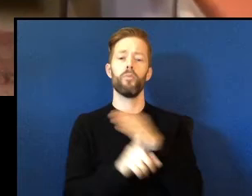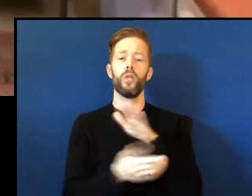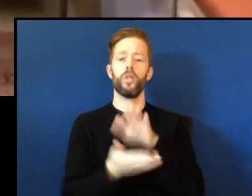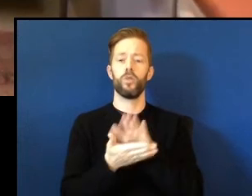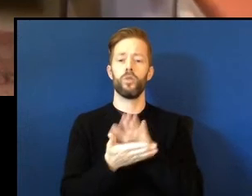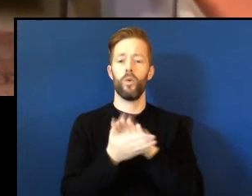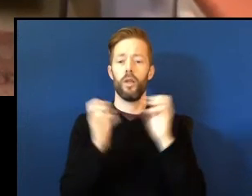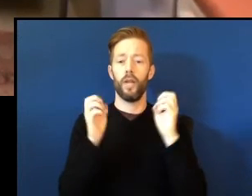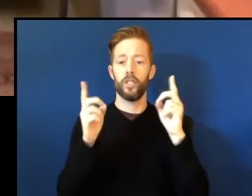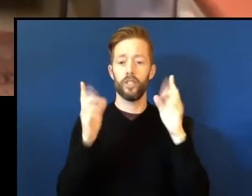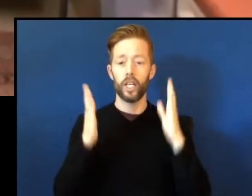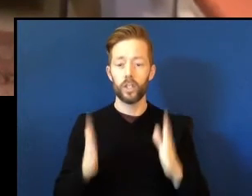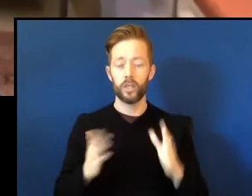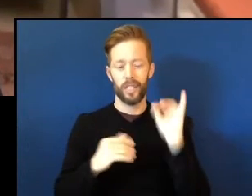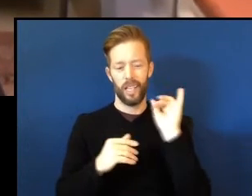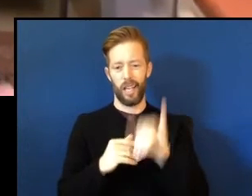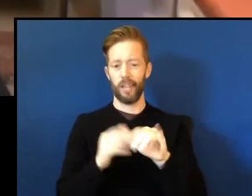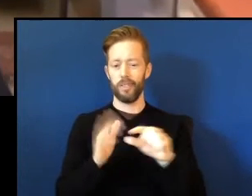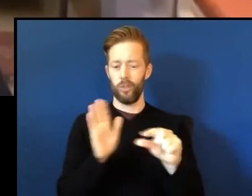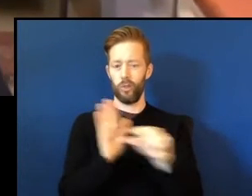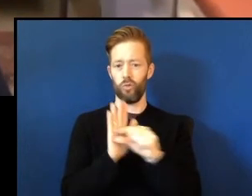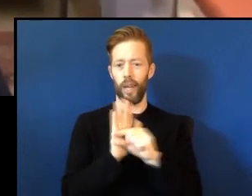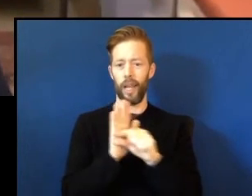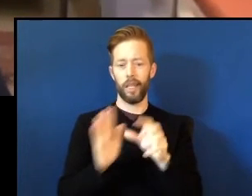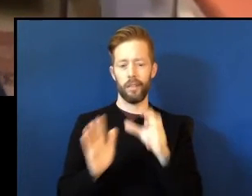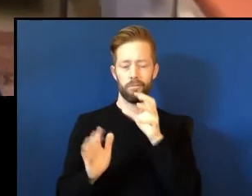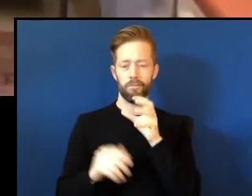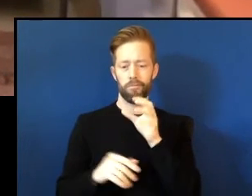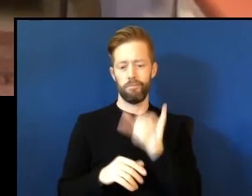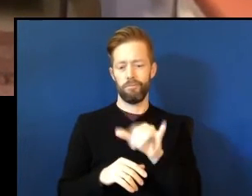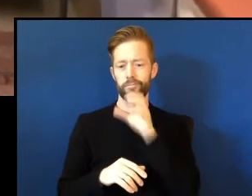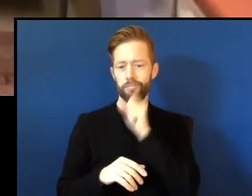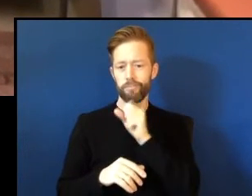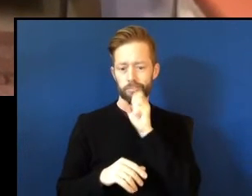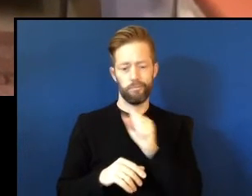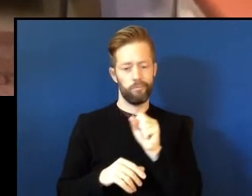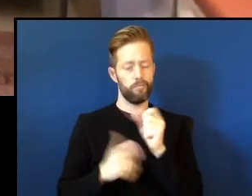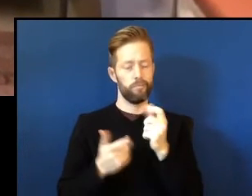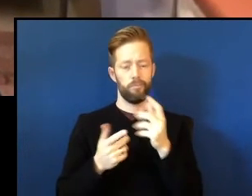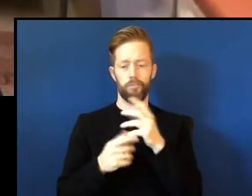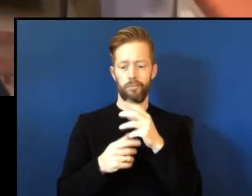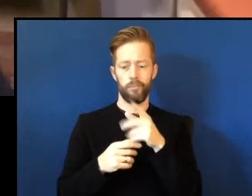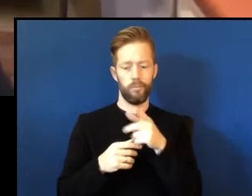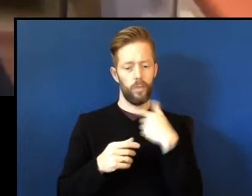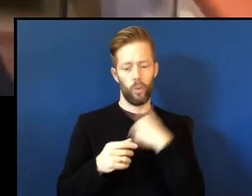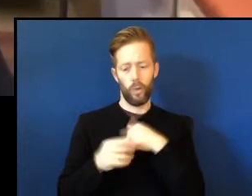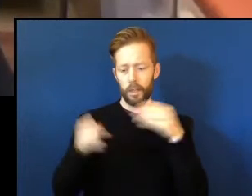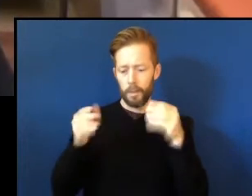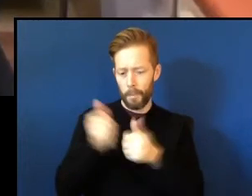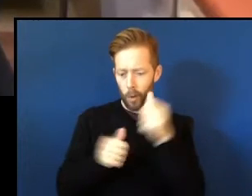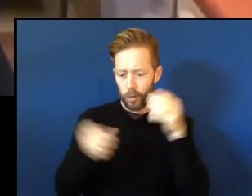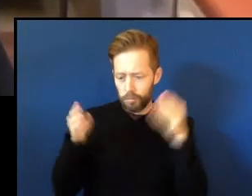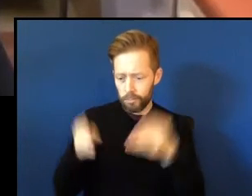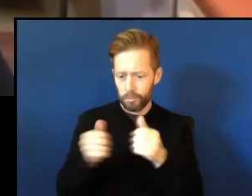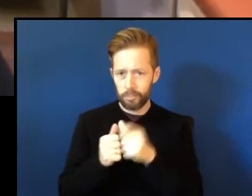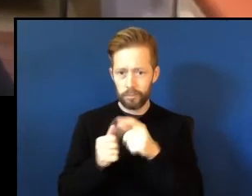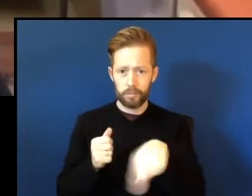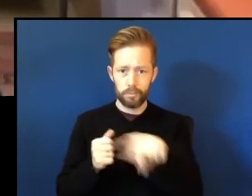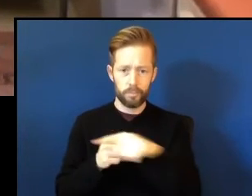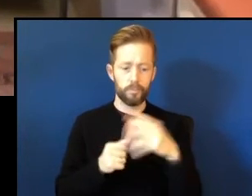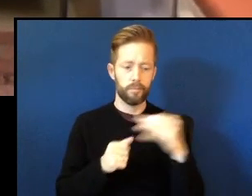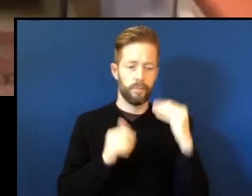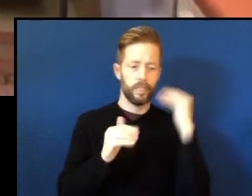that's the grade and the age of children that we've been working the most with and teachers that we've been working the most with. So the examples are